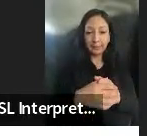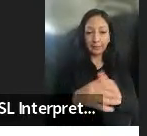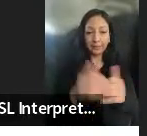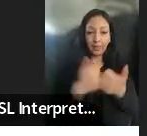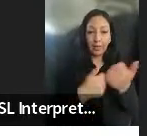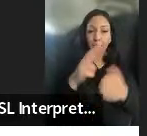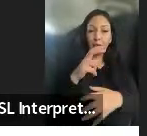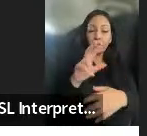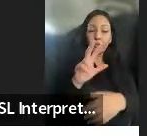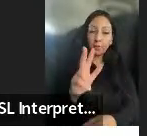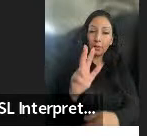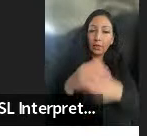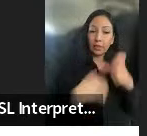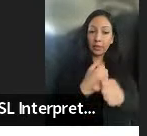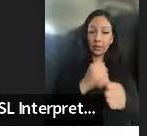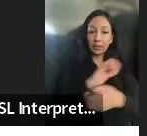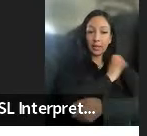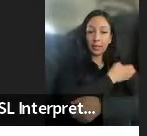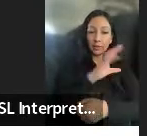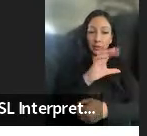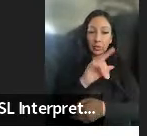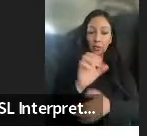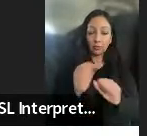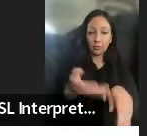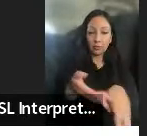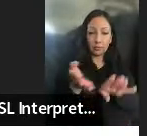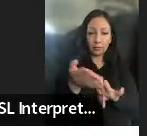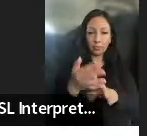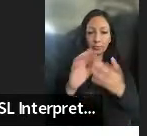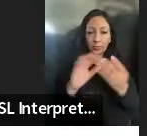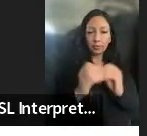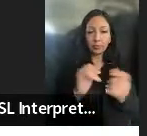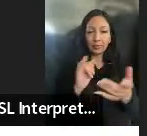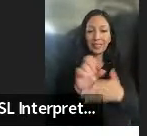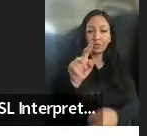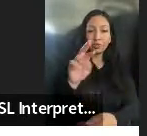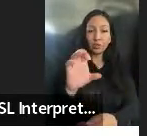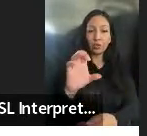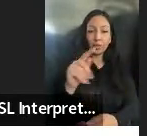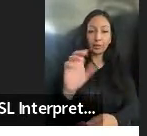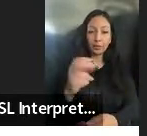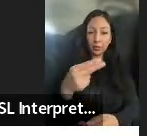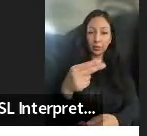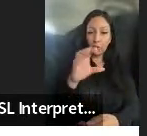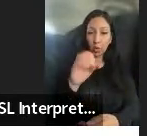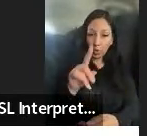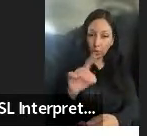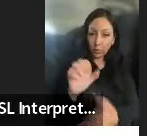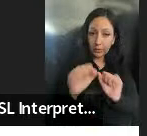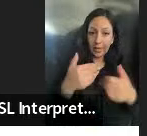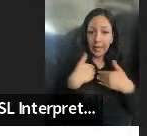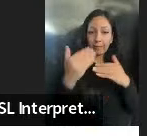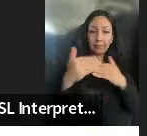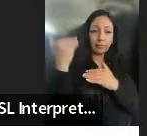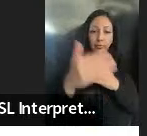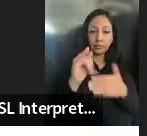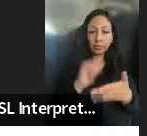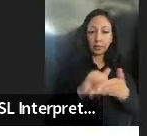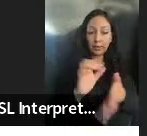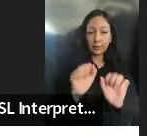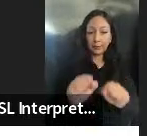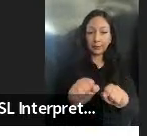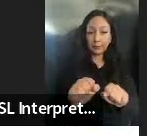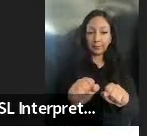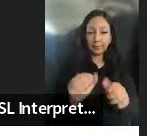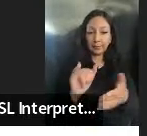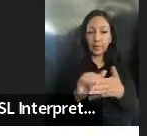years, the energy code has been updated and a stretch code gets developed at the state level, which goes beyond. And then that